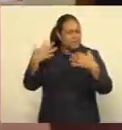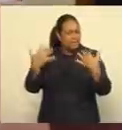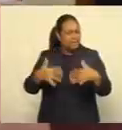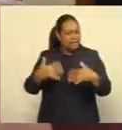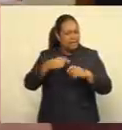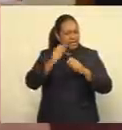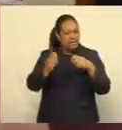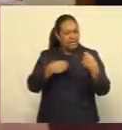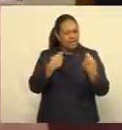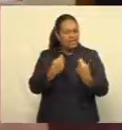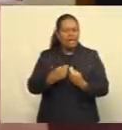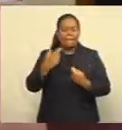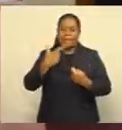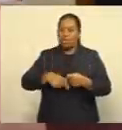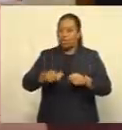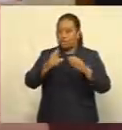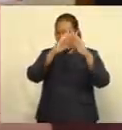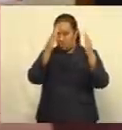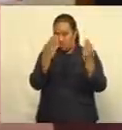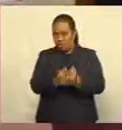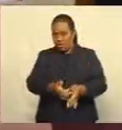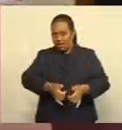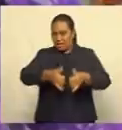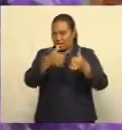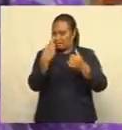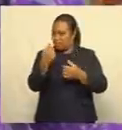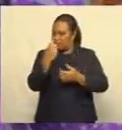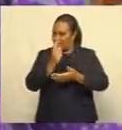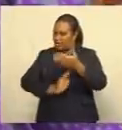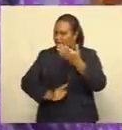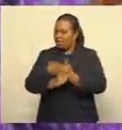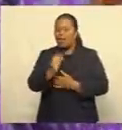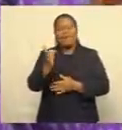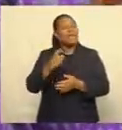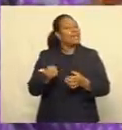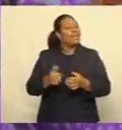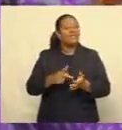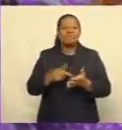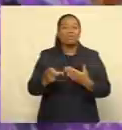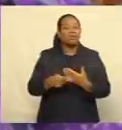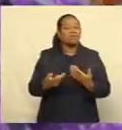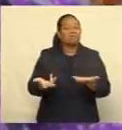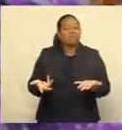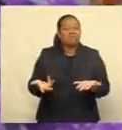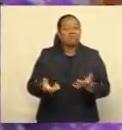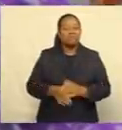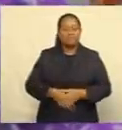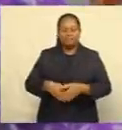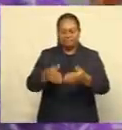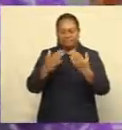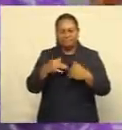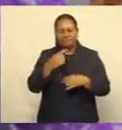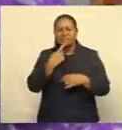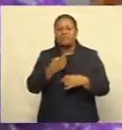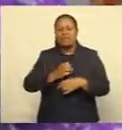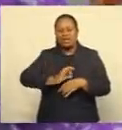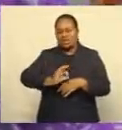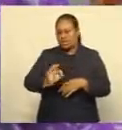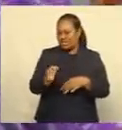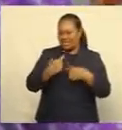since their World Cup has been shelved? What is the program that has been set for them? While we had to announce the